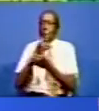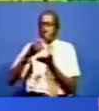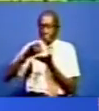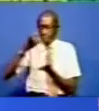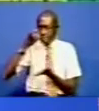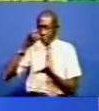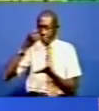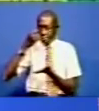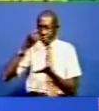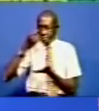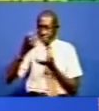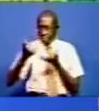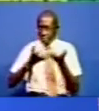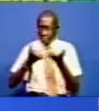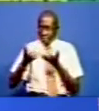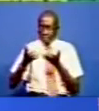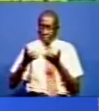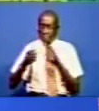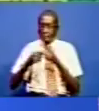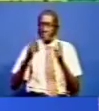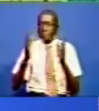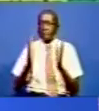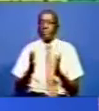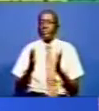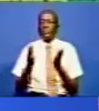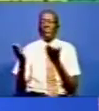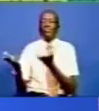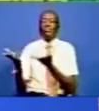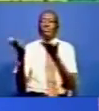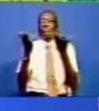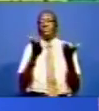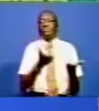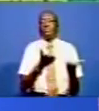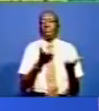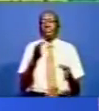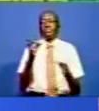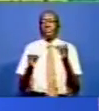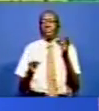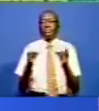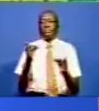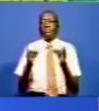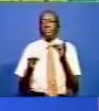killers, as has come out, are brought to justice.